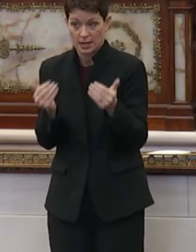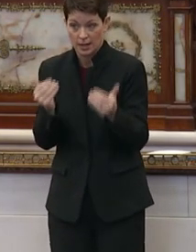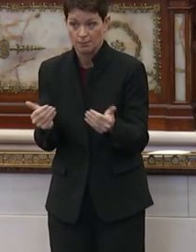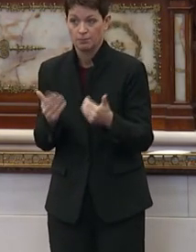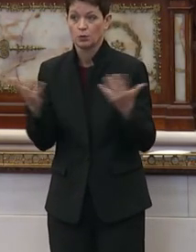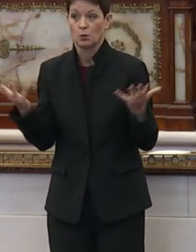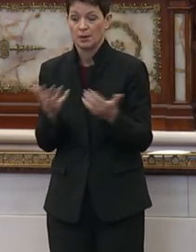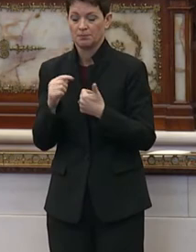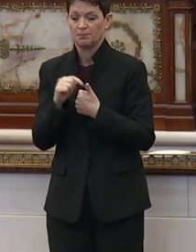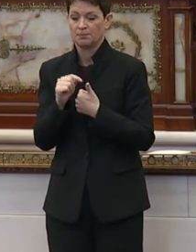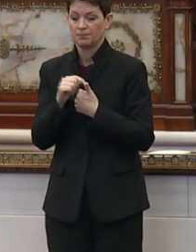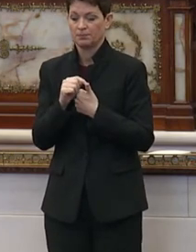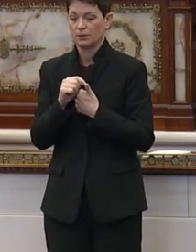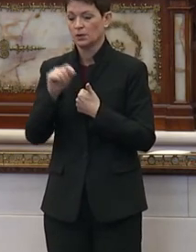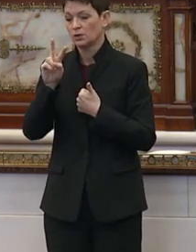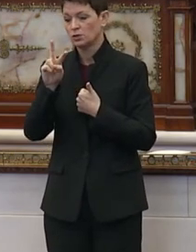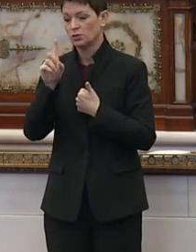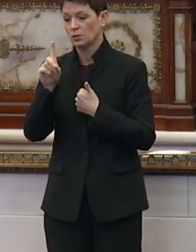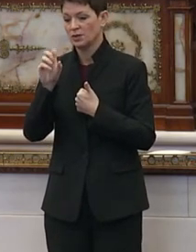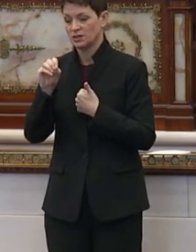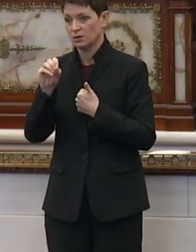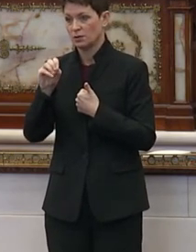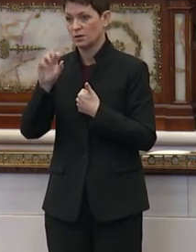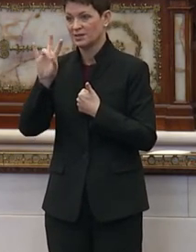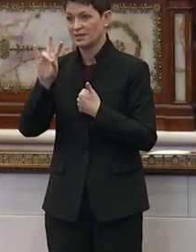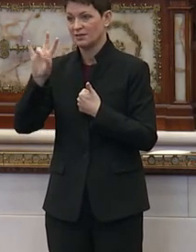calendars today. They are numbers